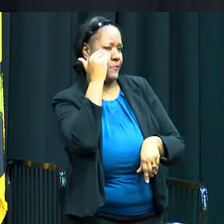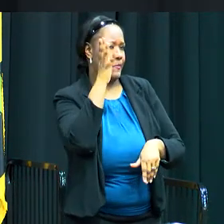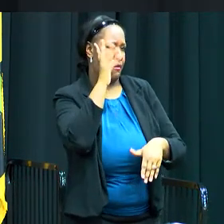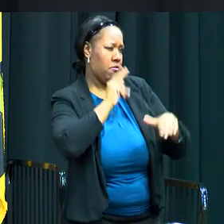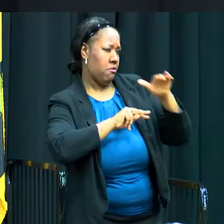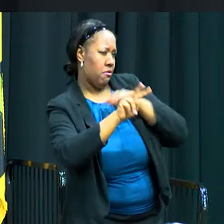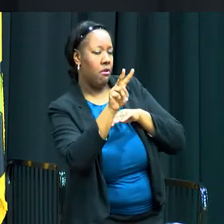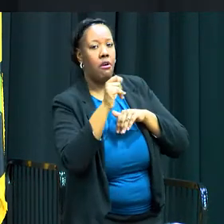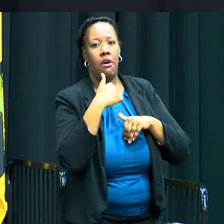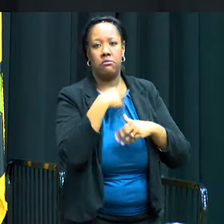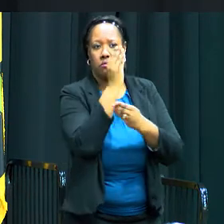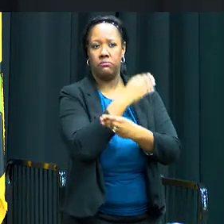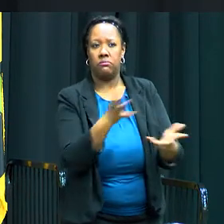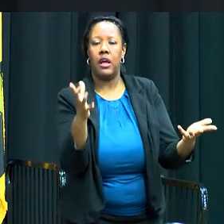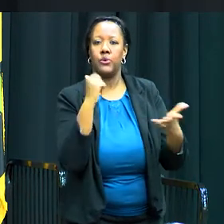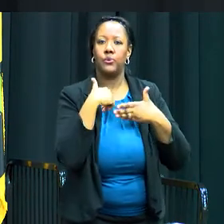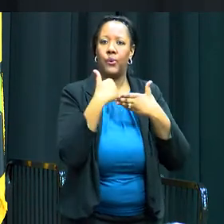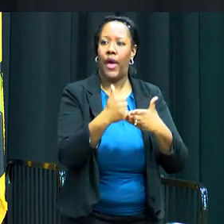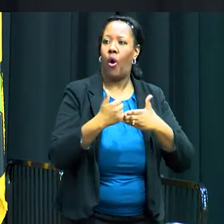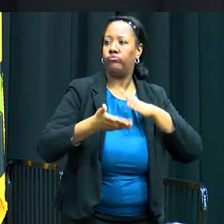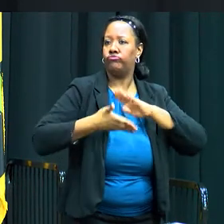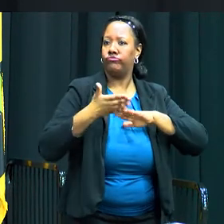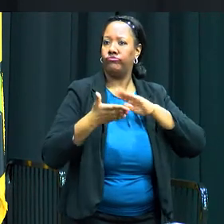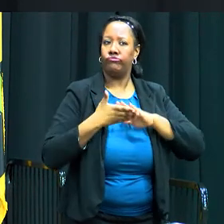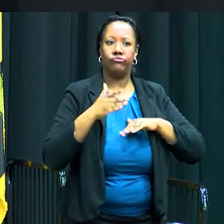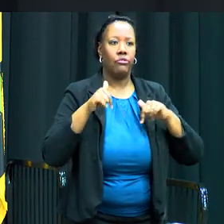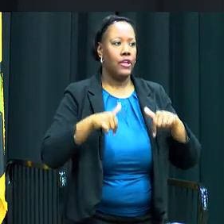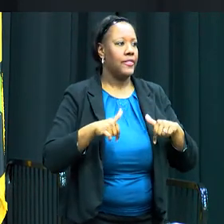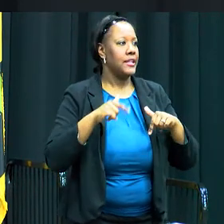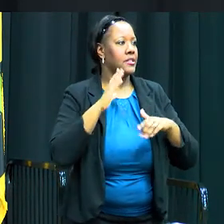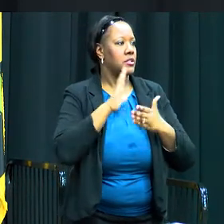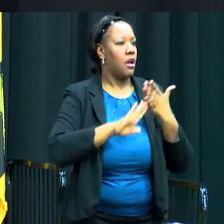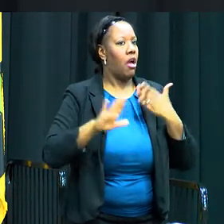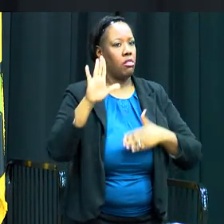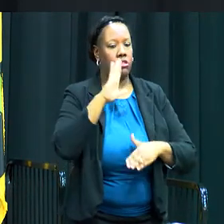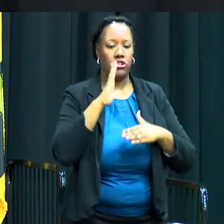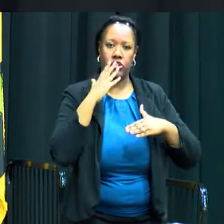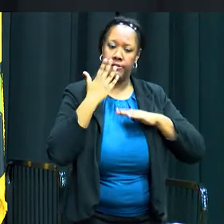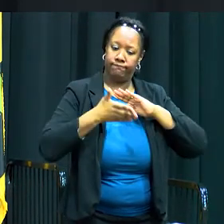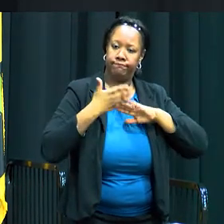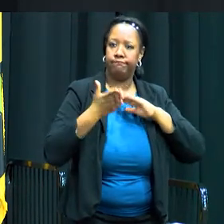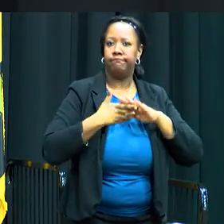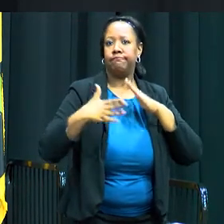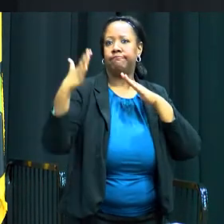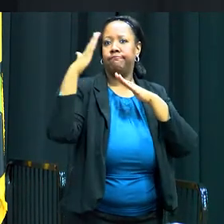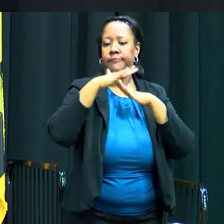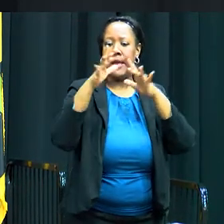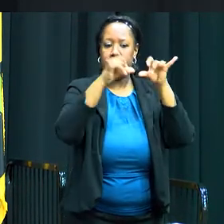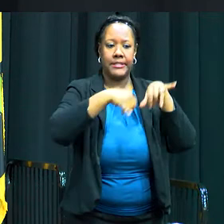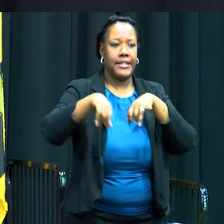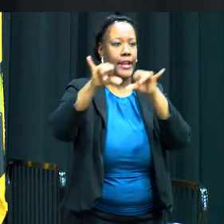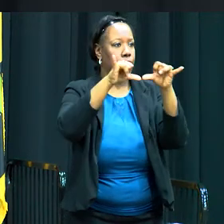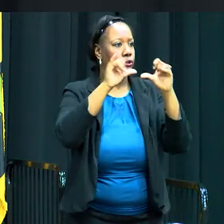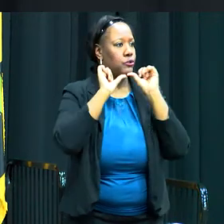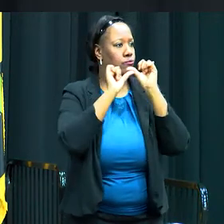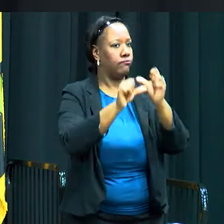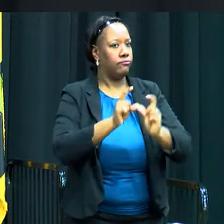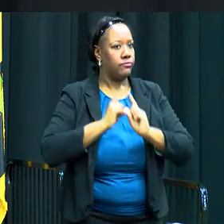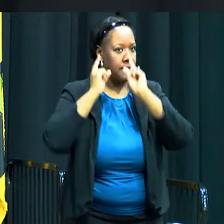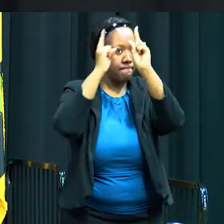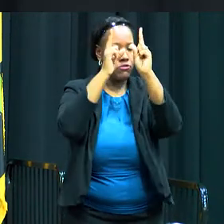faculty has helped ensure the governance of this institution operates at the high standards in order to best uphold the mission of the